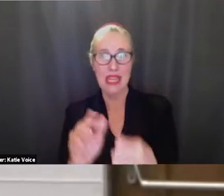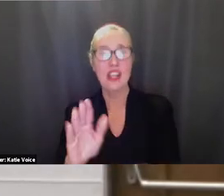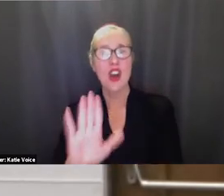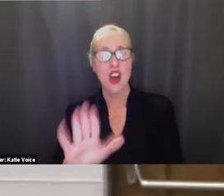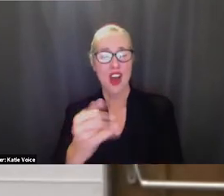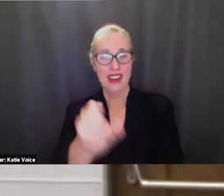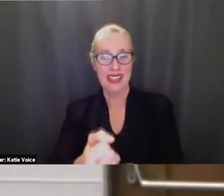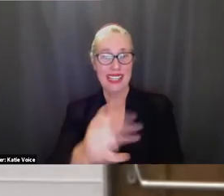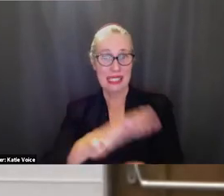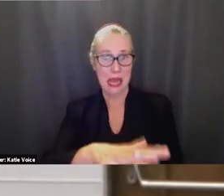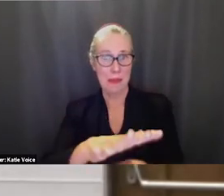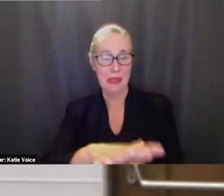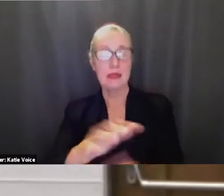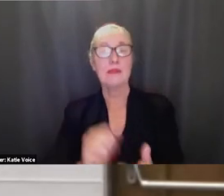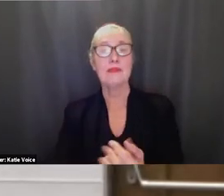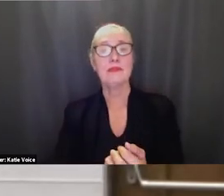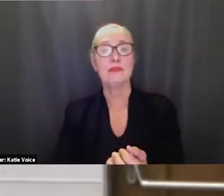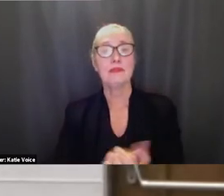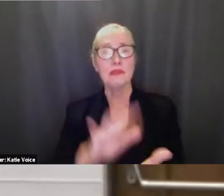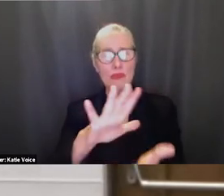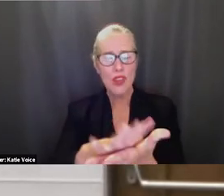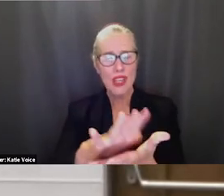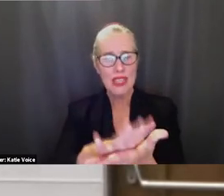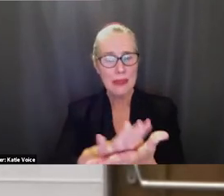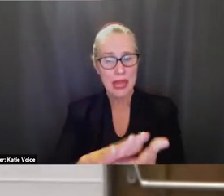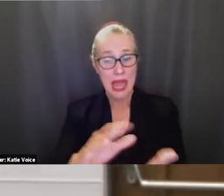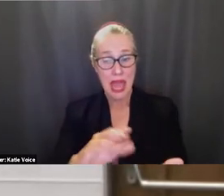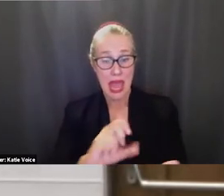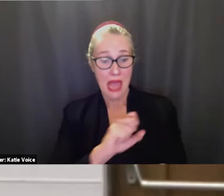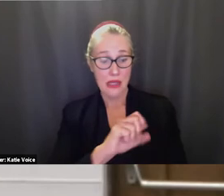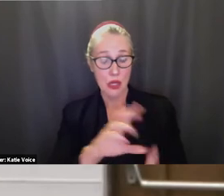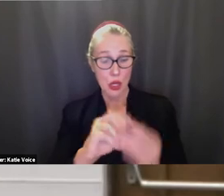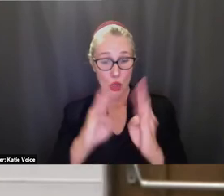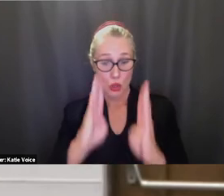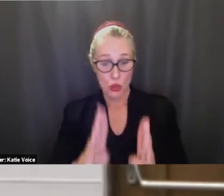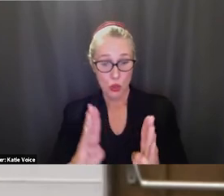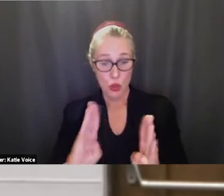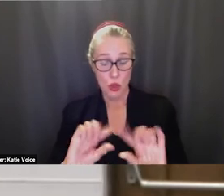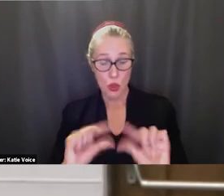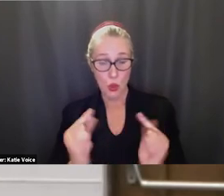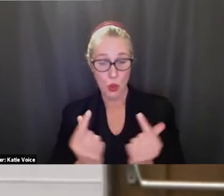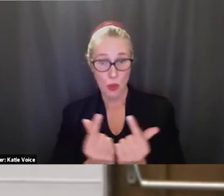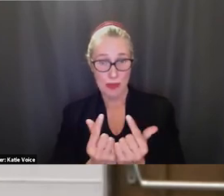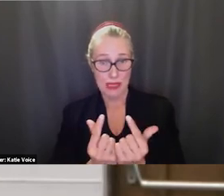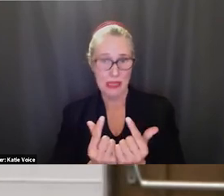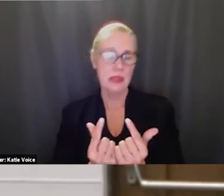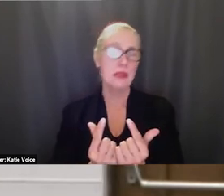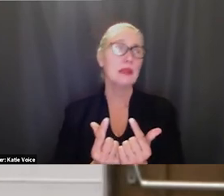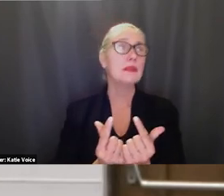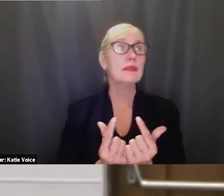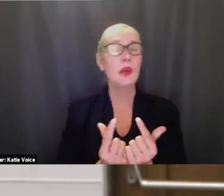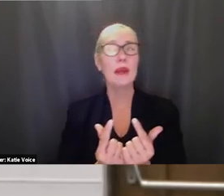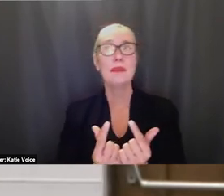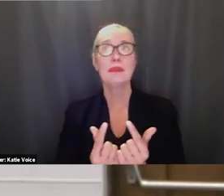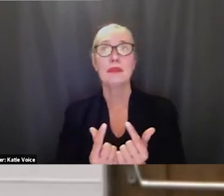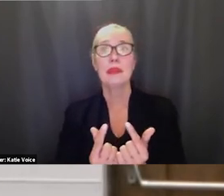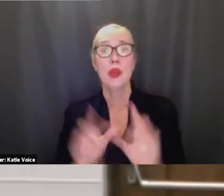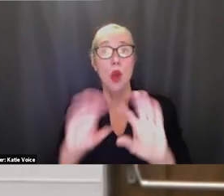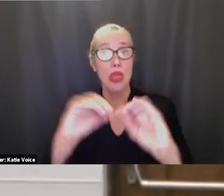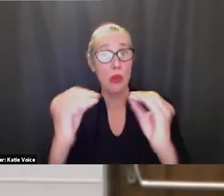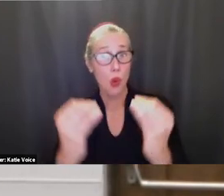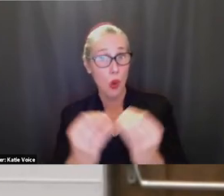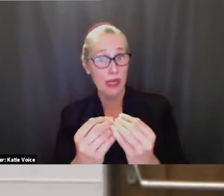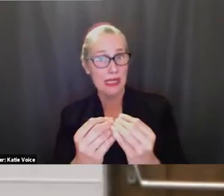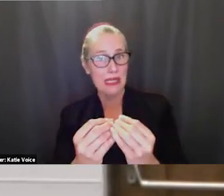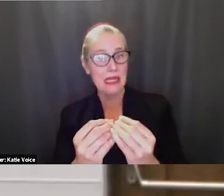community organizations and uh student groups that were invited to those uh there were there were organizations